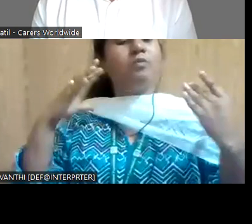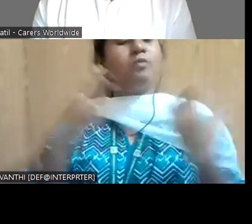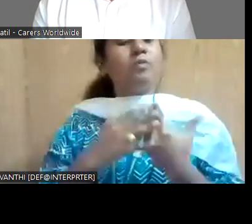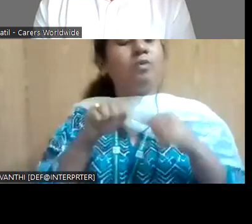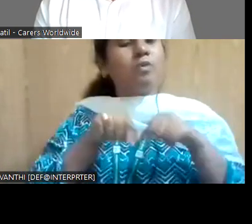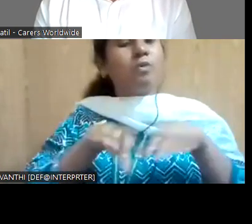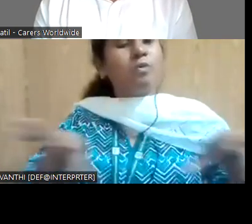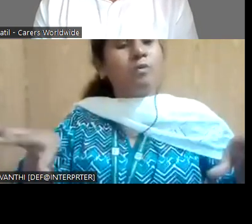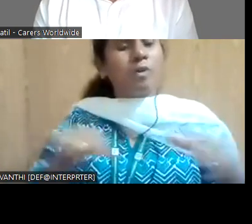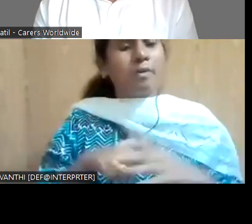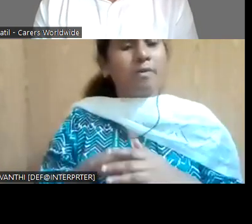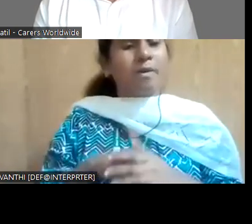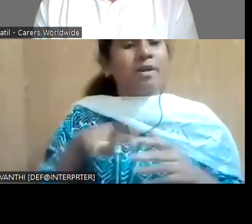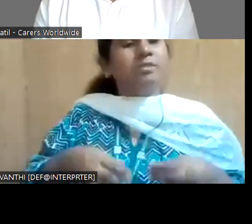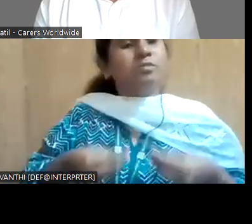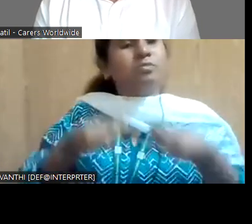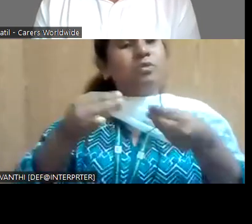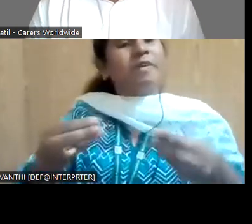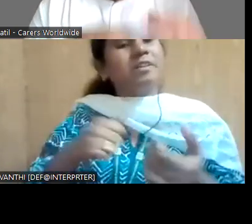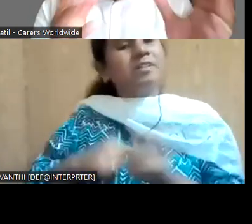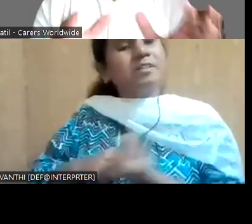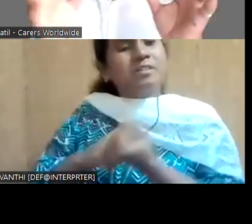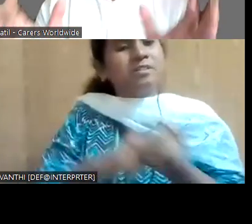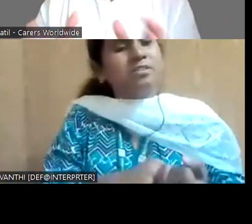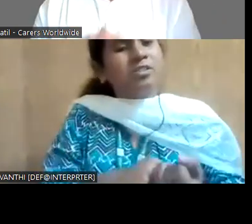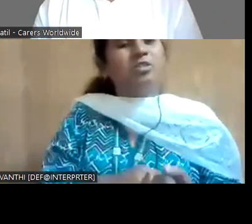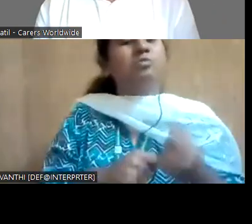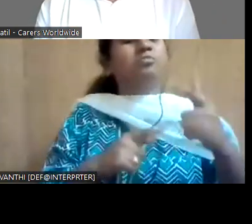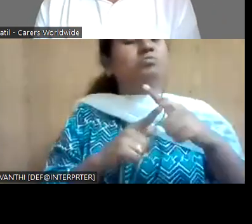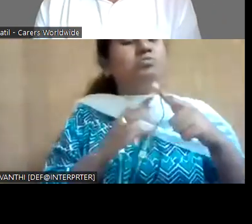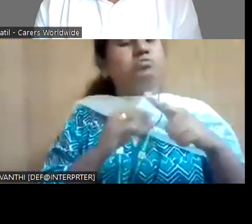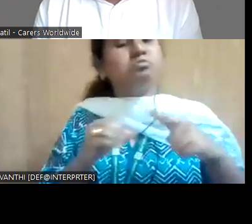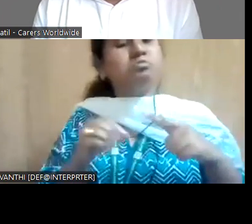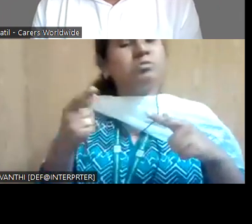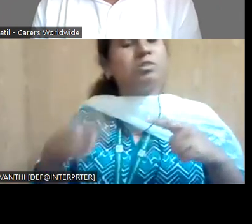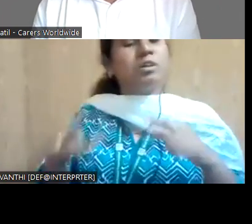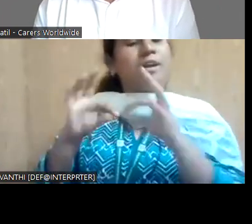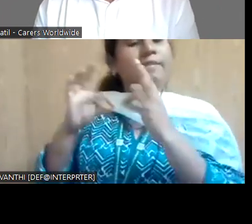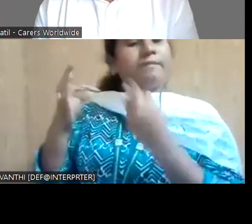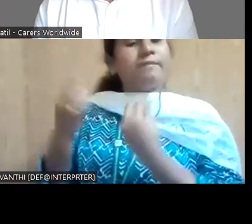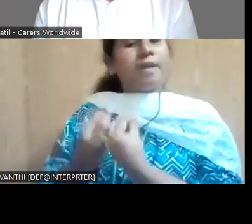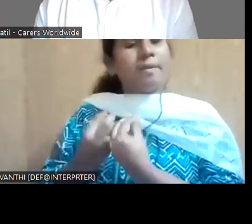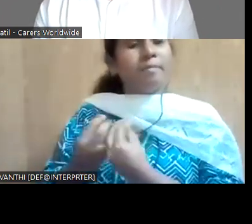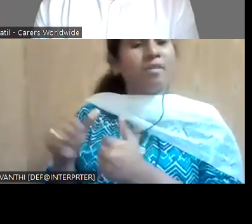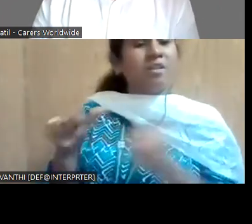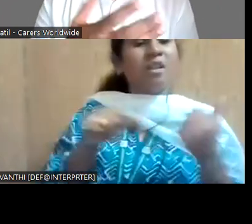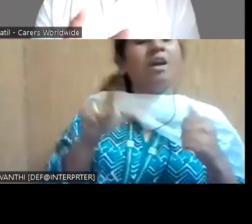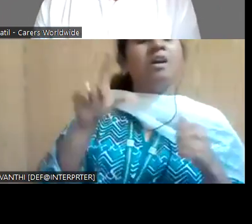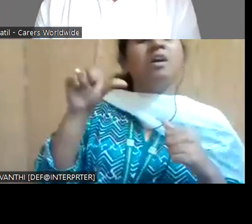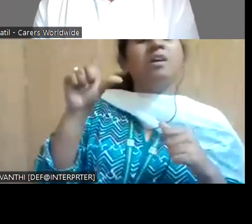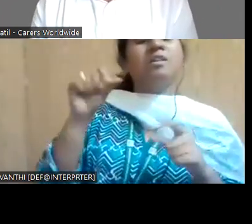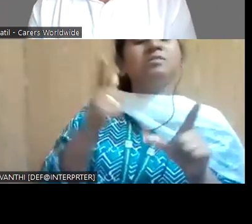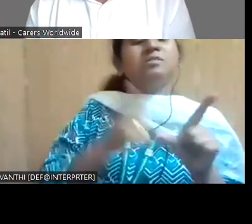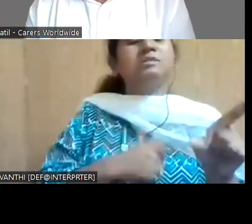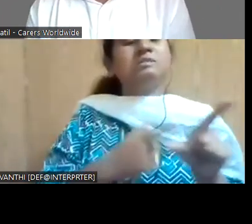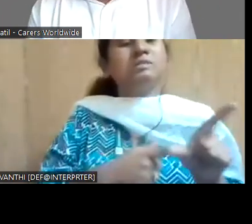been providing the support to unpaid family carers over last 10 years. Like